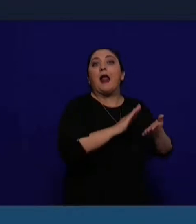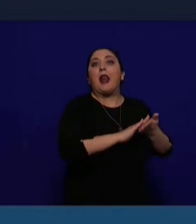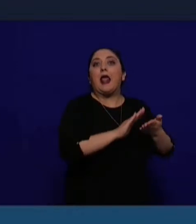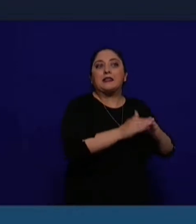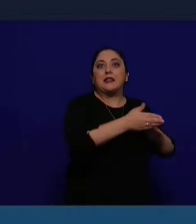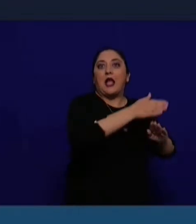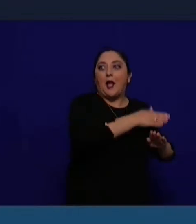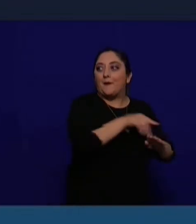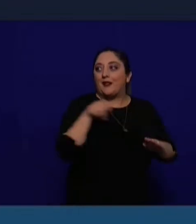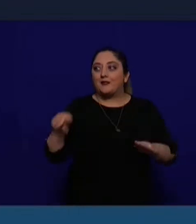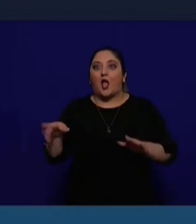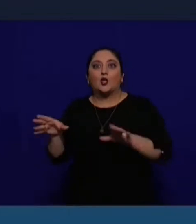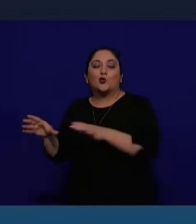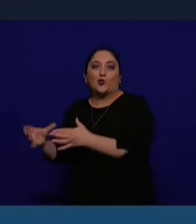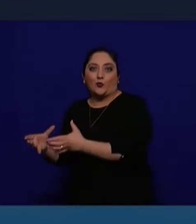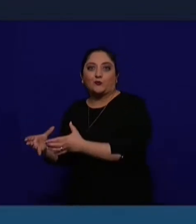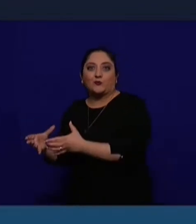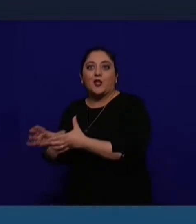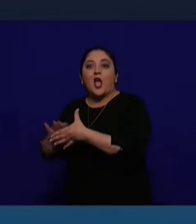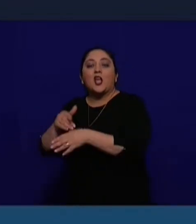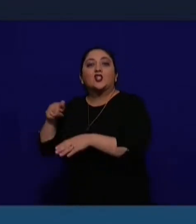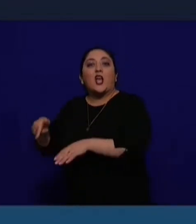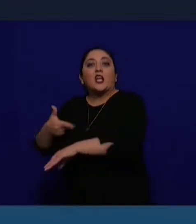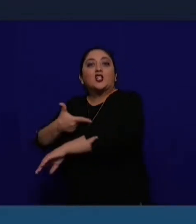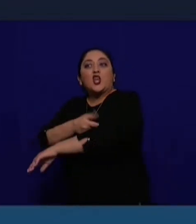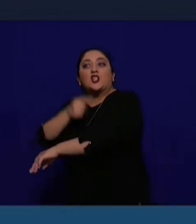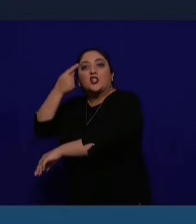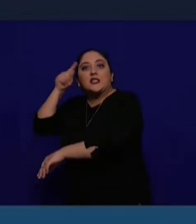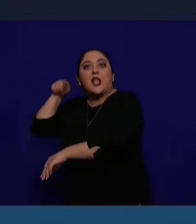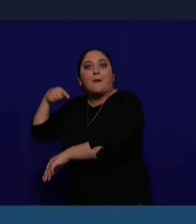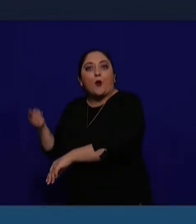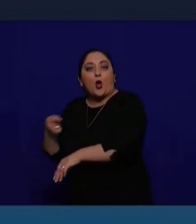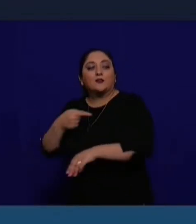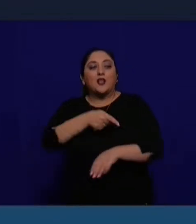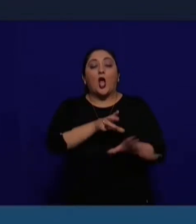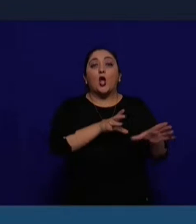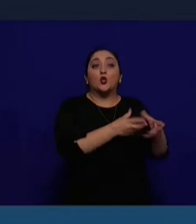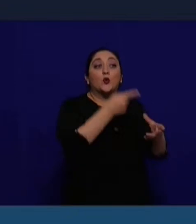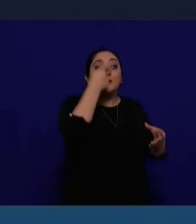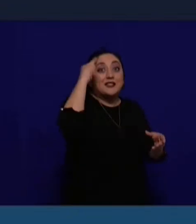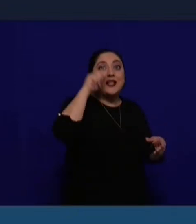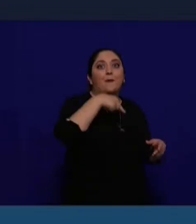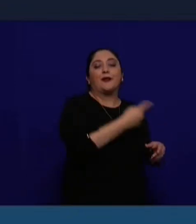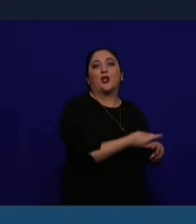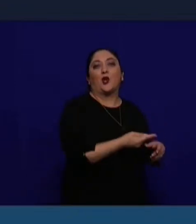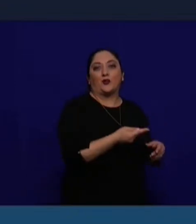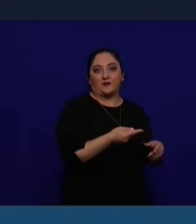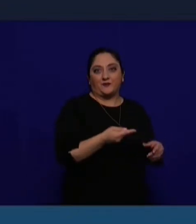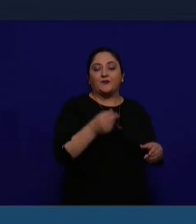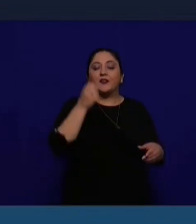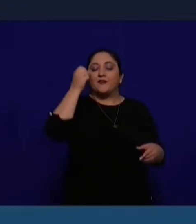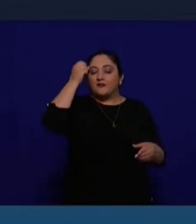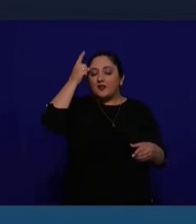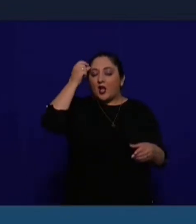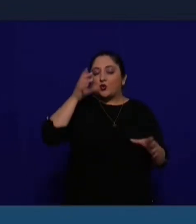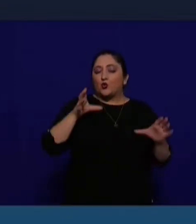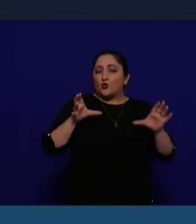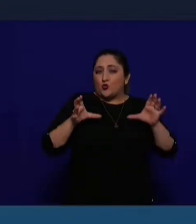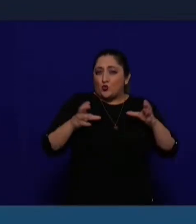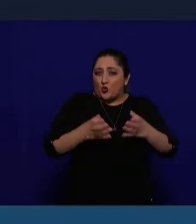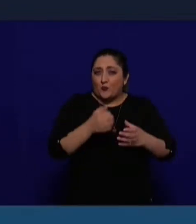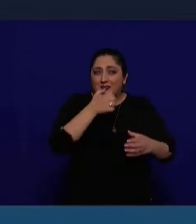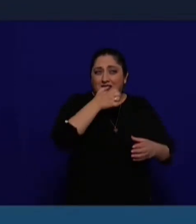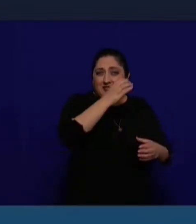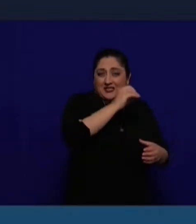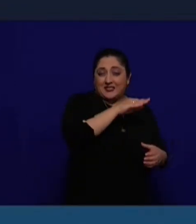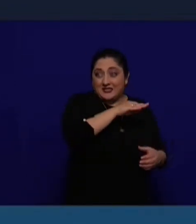parallel programs li għaddejjin. Ftakru wkoll li l-grupp ta' persuni bejn 60 u 70 sena dawn huma grupp